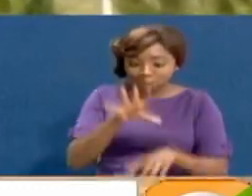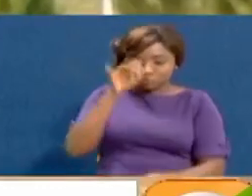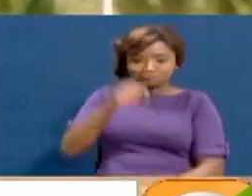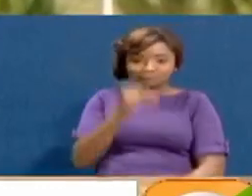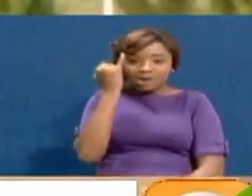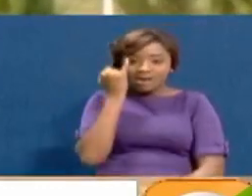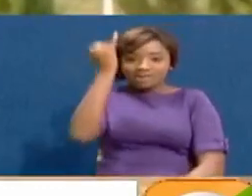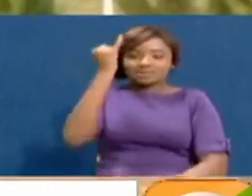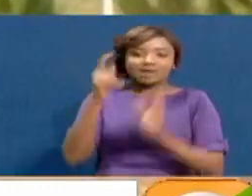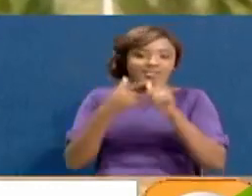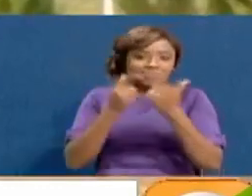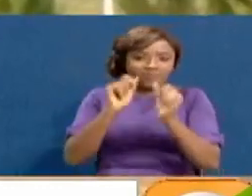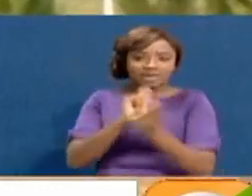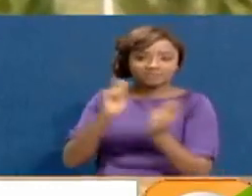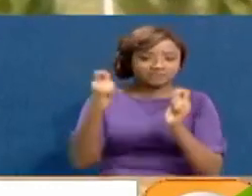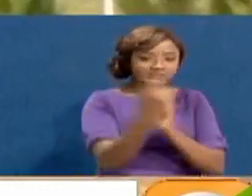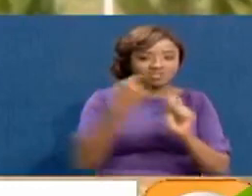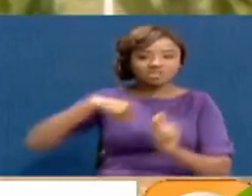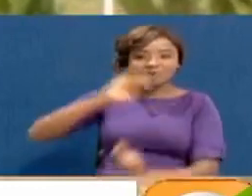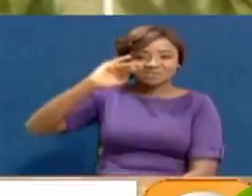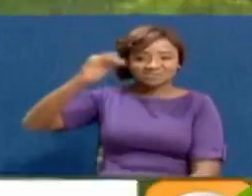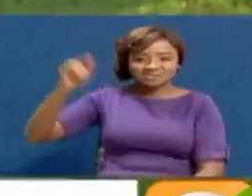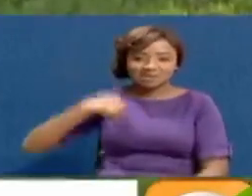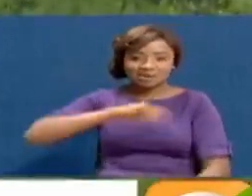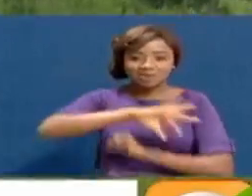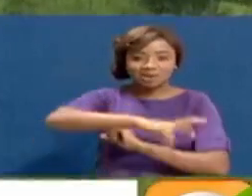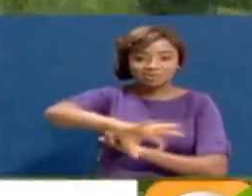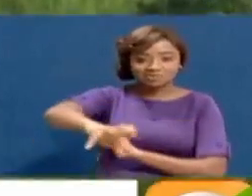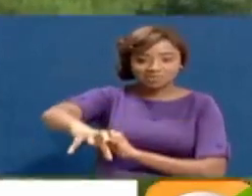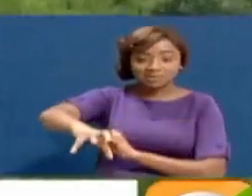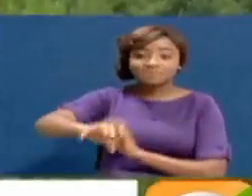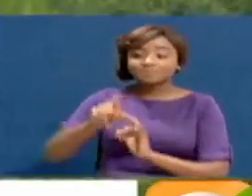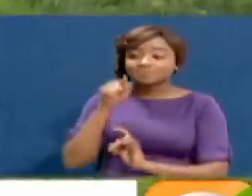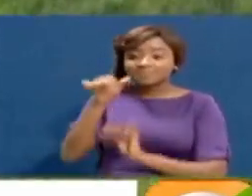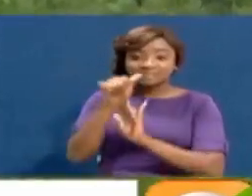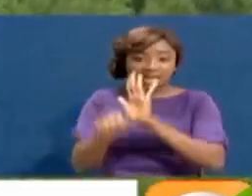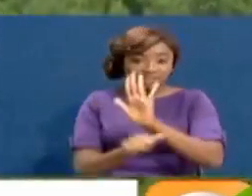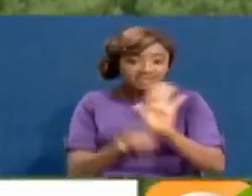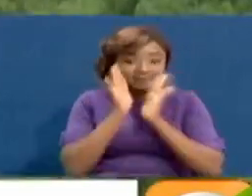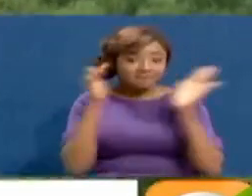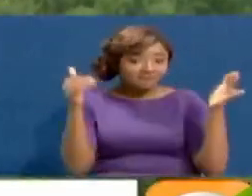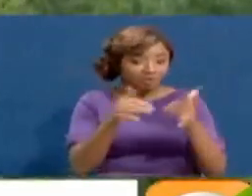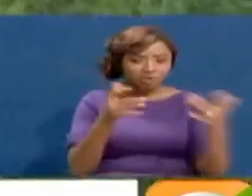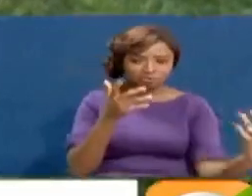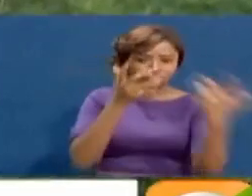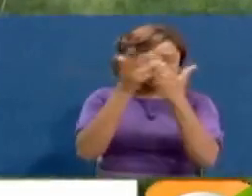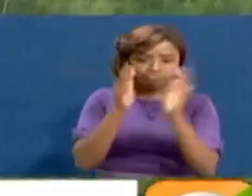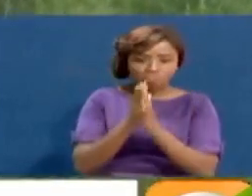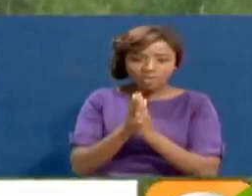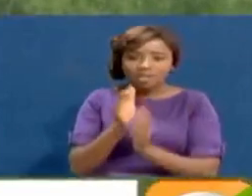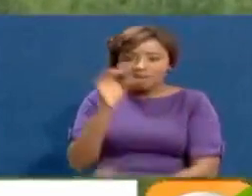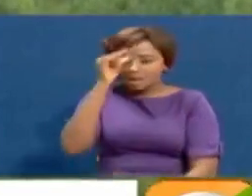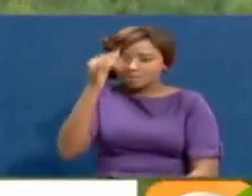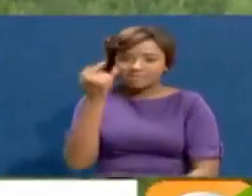particular agenda and we can change our city, we can change our counties. The green agenda gels well with the government's initiative